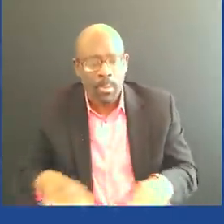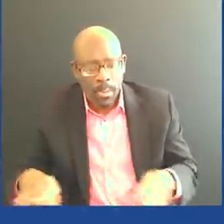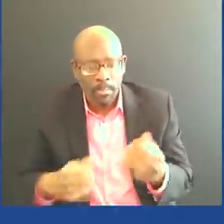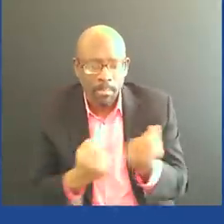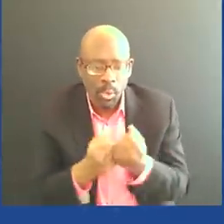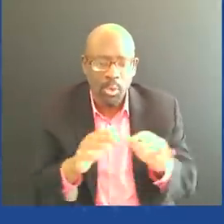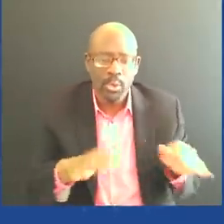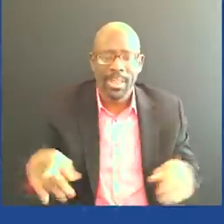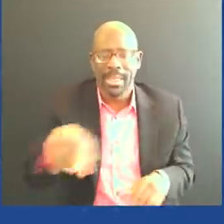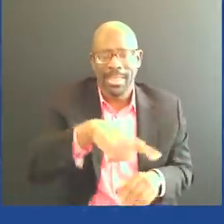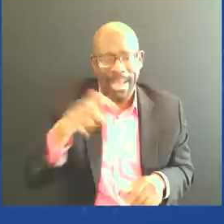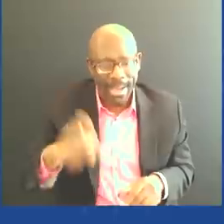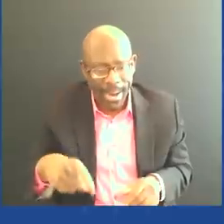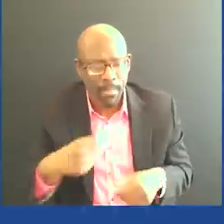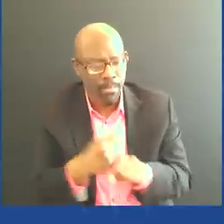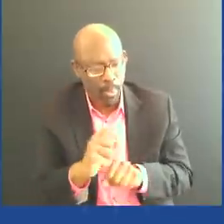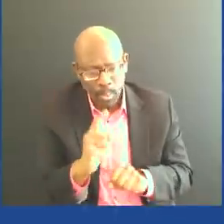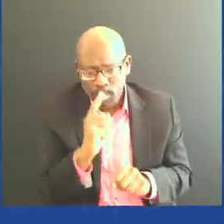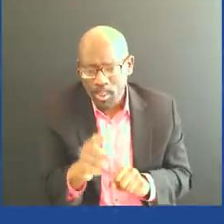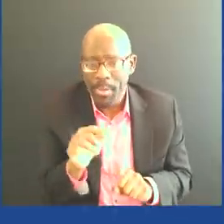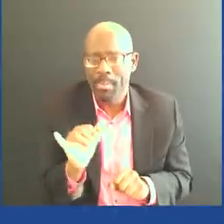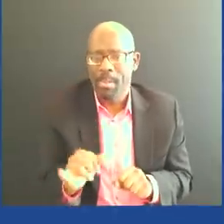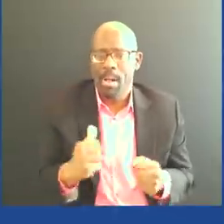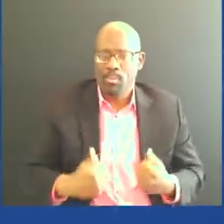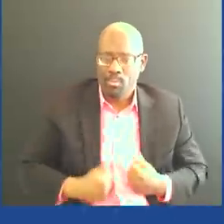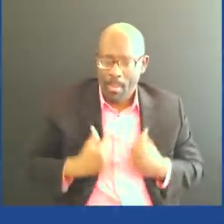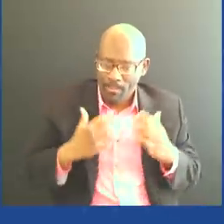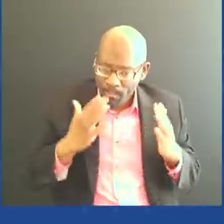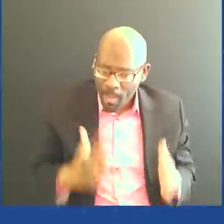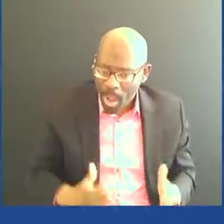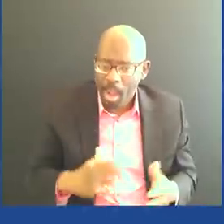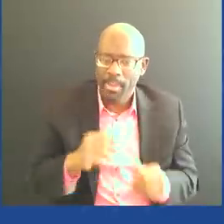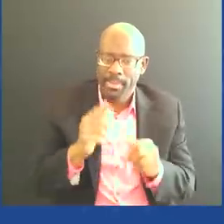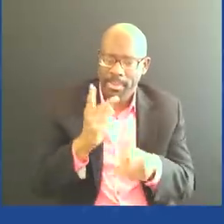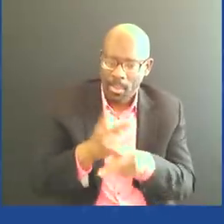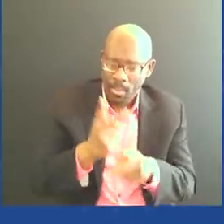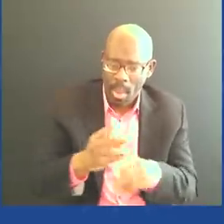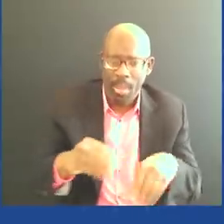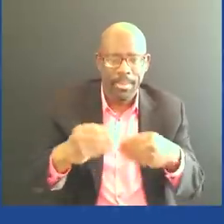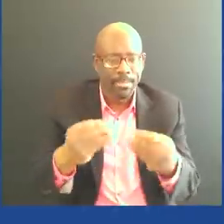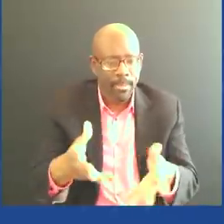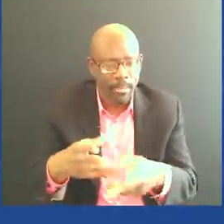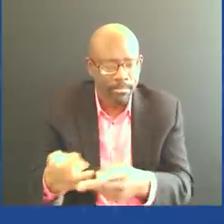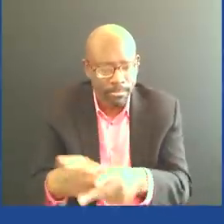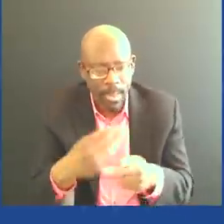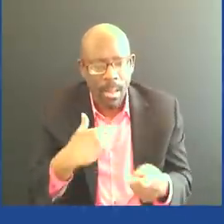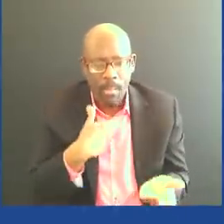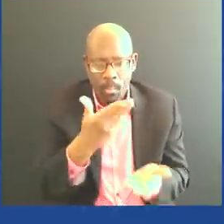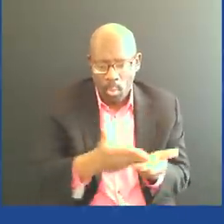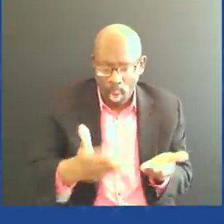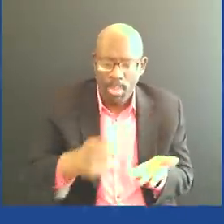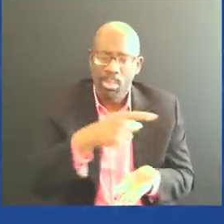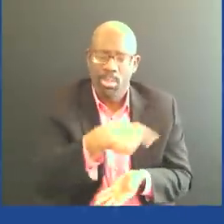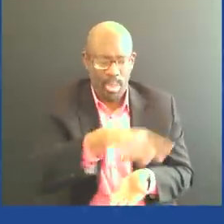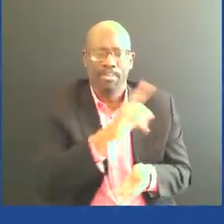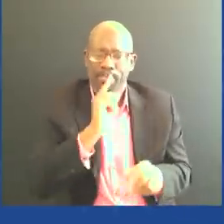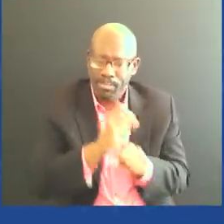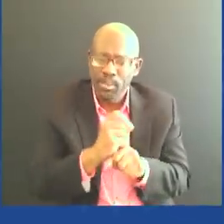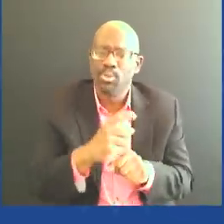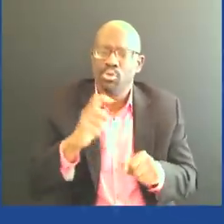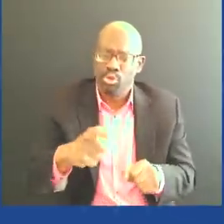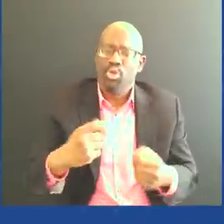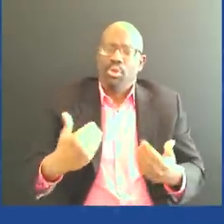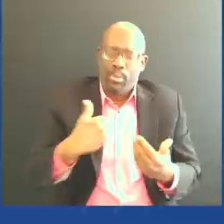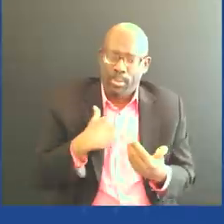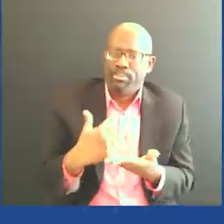sure survivors and caregivers have the resources they deserve. It's a true passion for Jill and